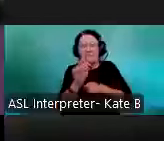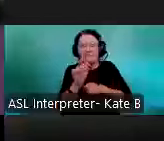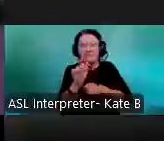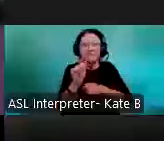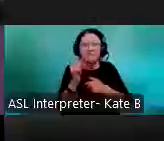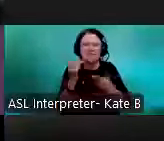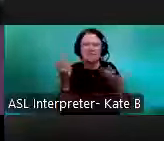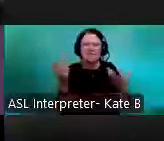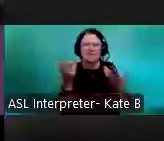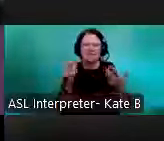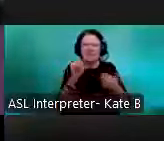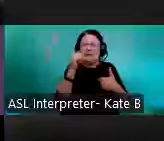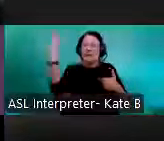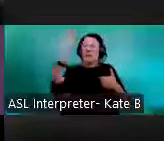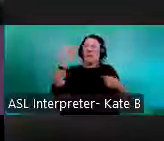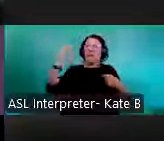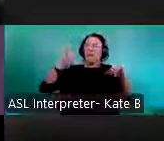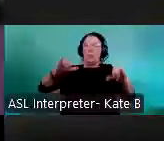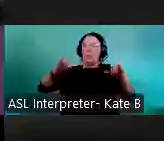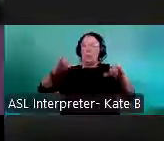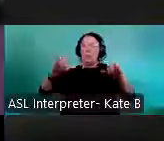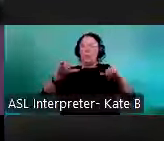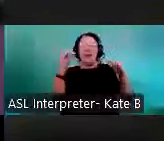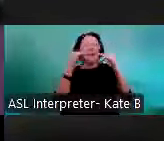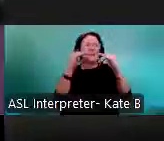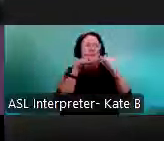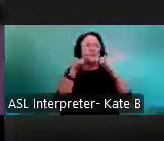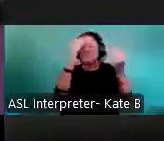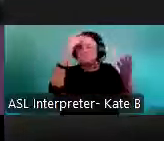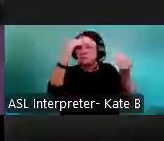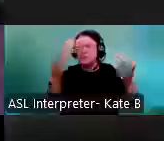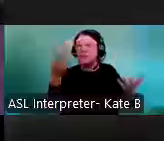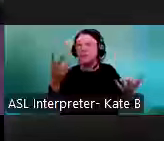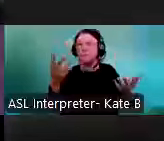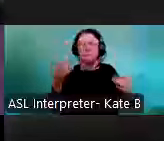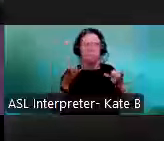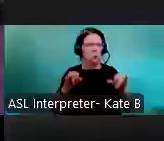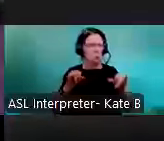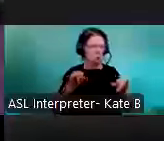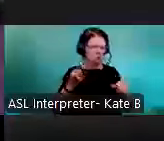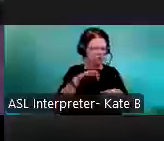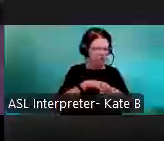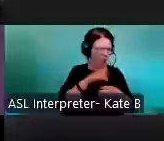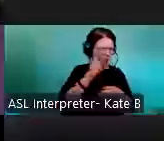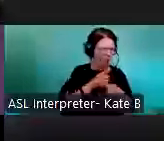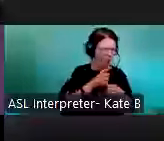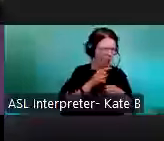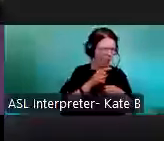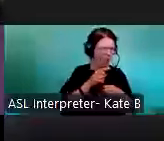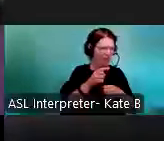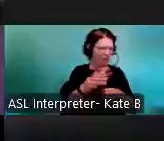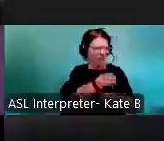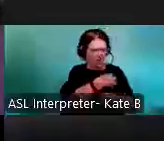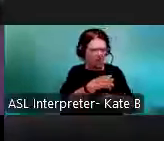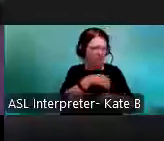particular may not get the same kind of information to know about races that are coming up that